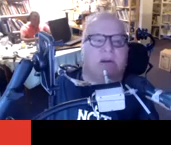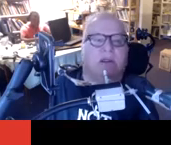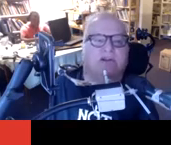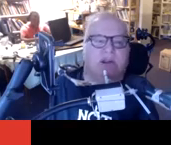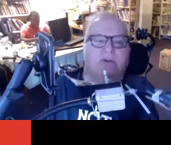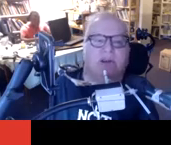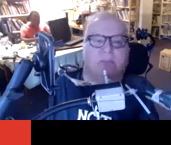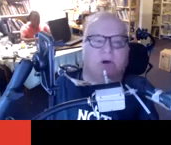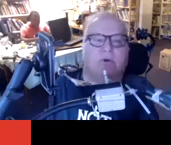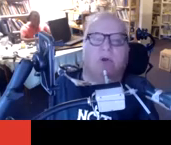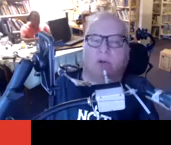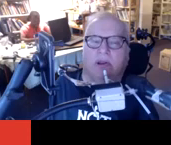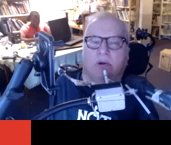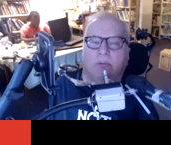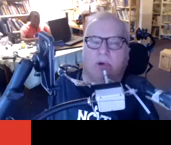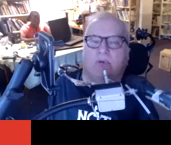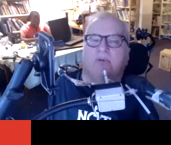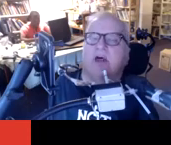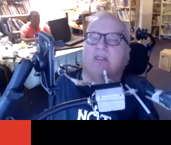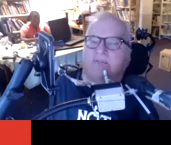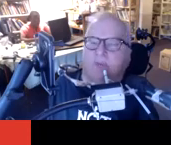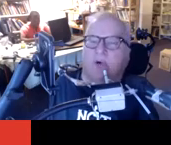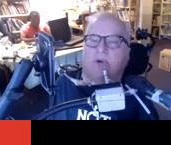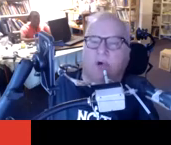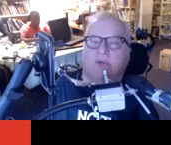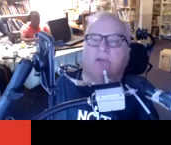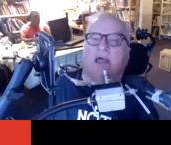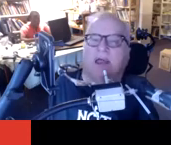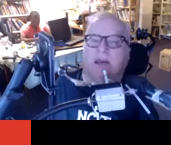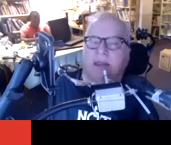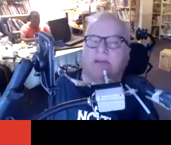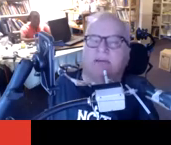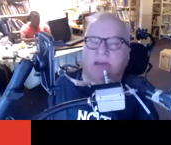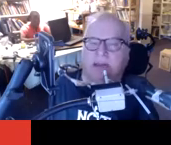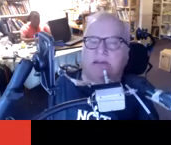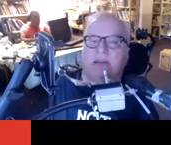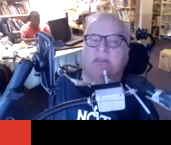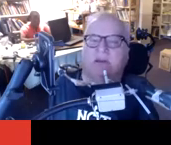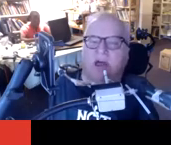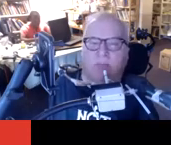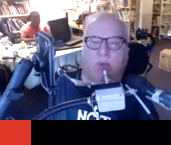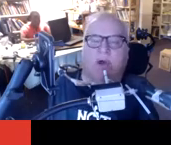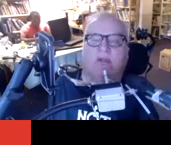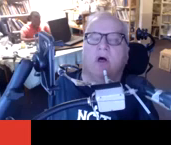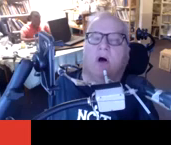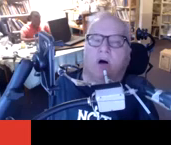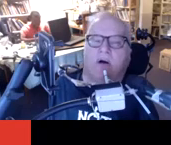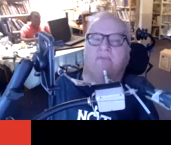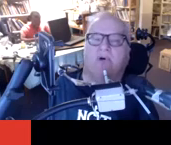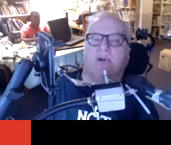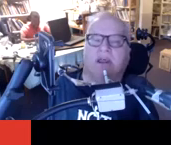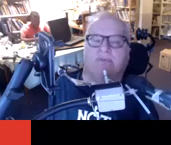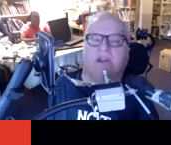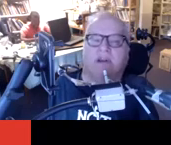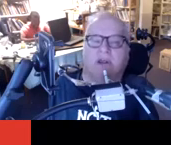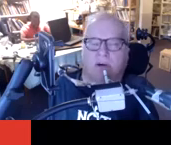69-31%. Chelsea opposed, Holyoke opposed. The four most Latinx cities in the Commonwealth all